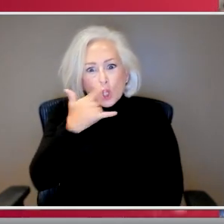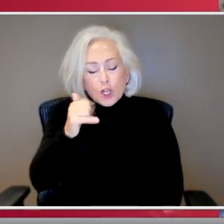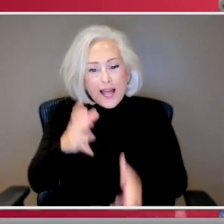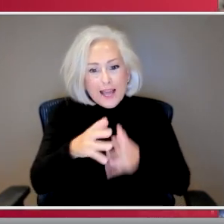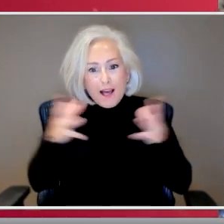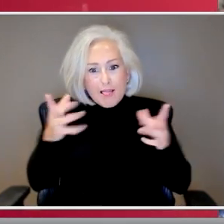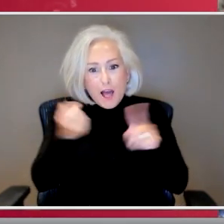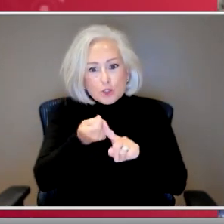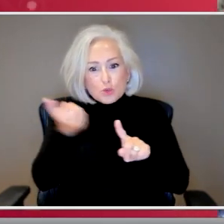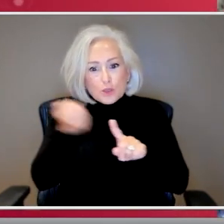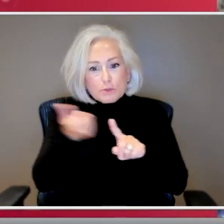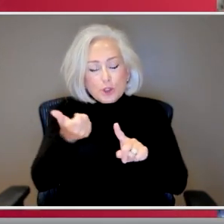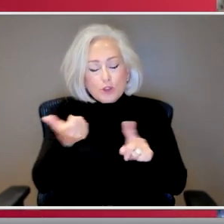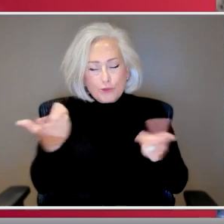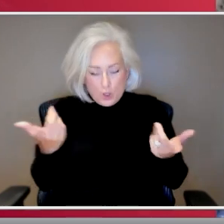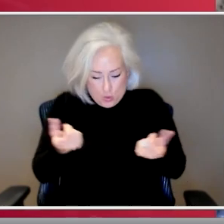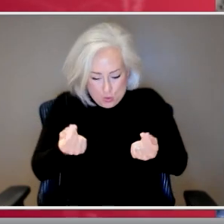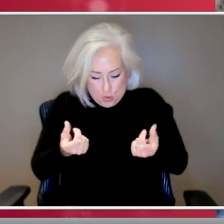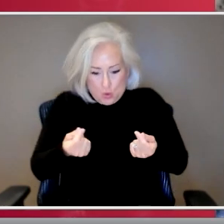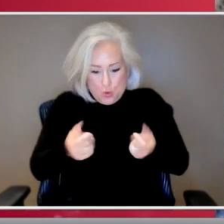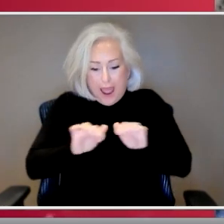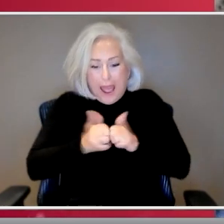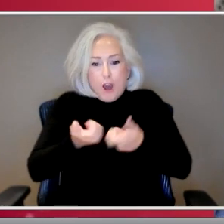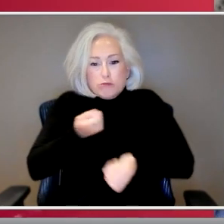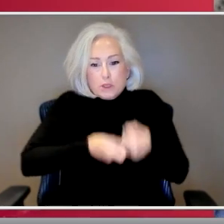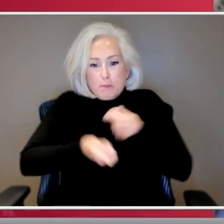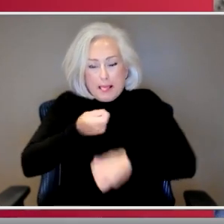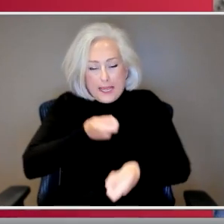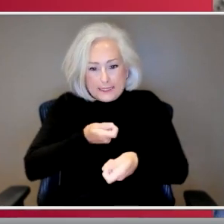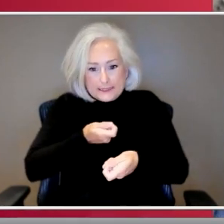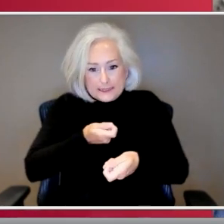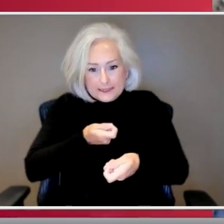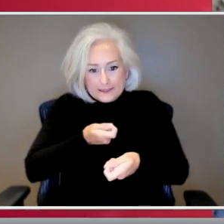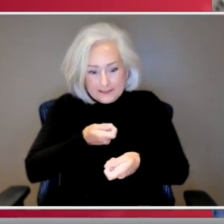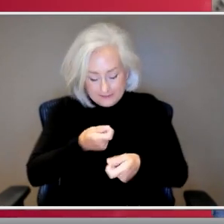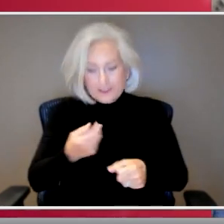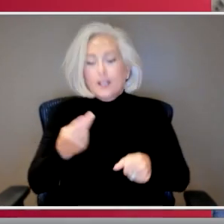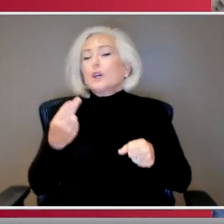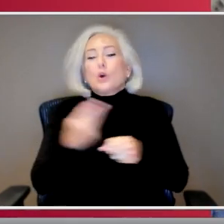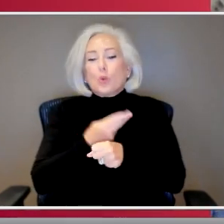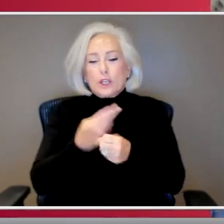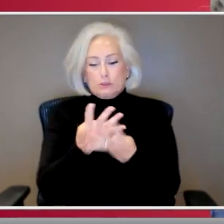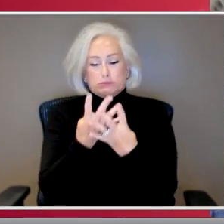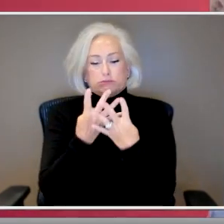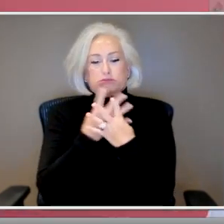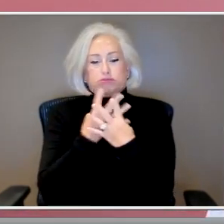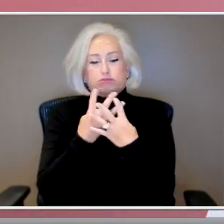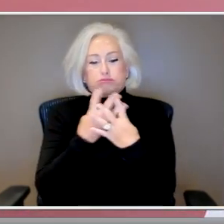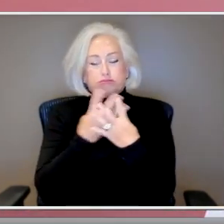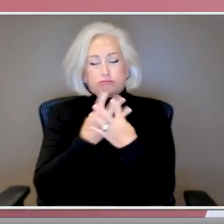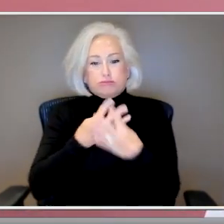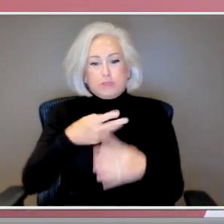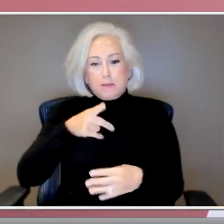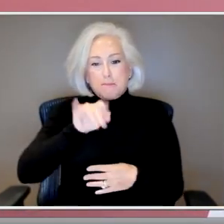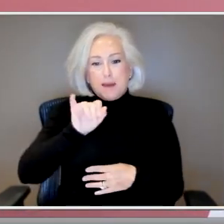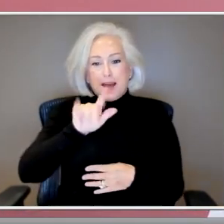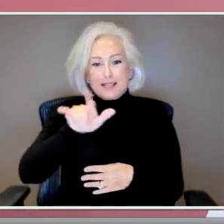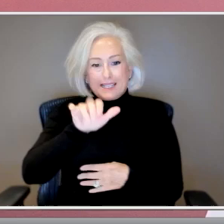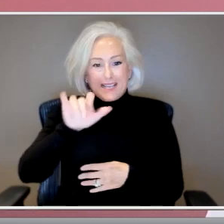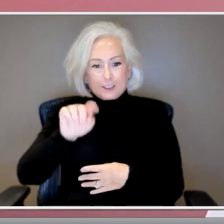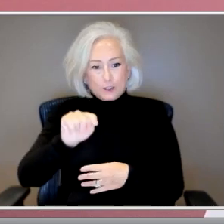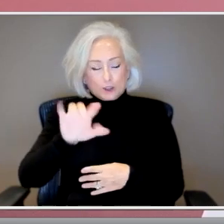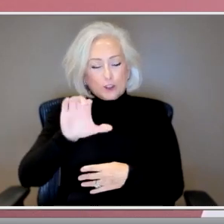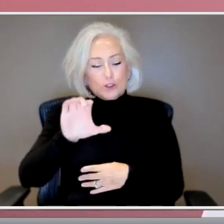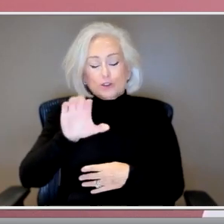you put in its place? Yeah, so we use a tightly woven polyester graft. Kind of describe it like the sail of a ship.